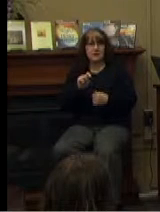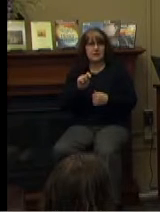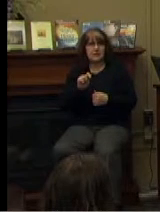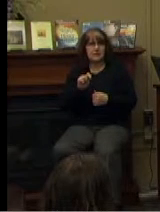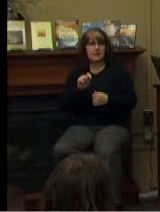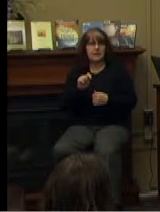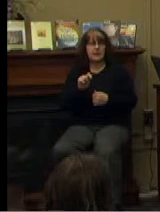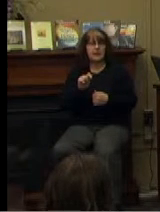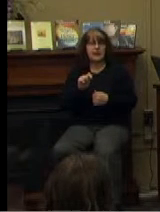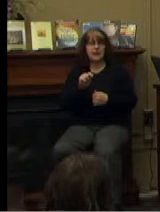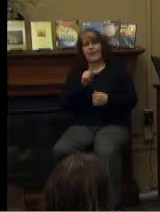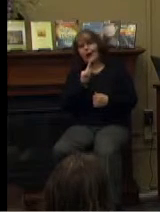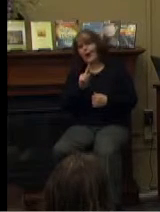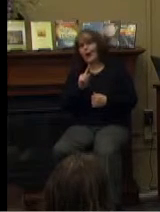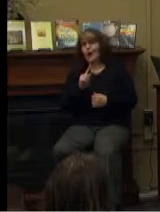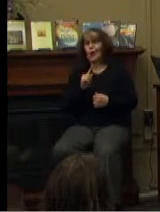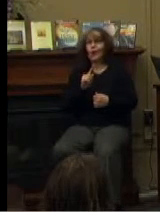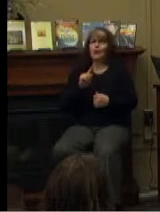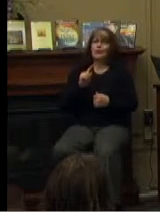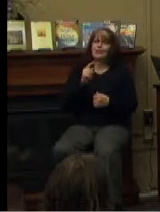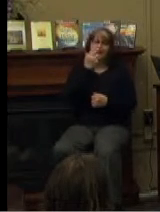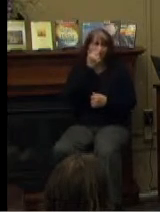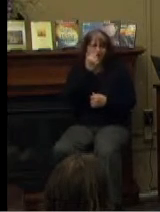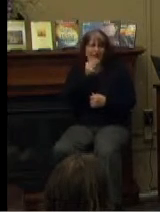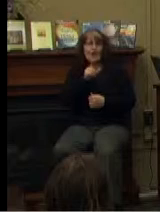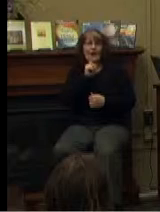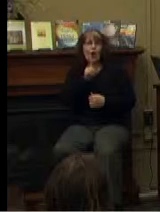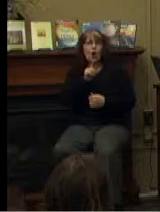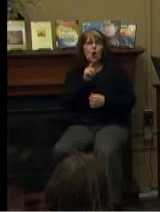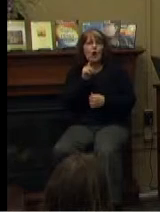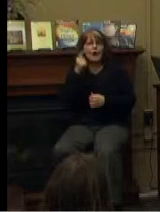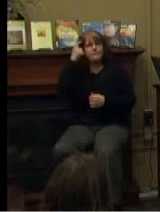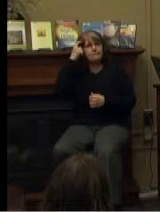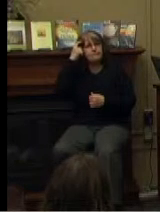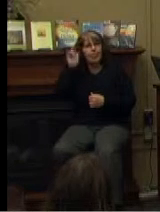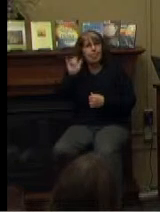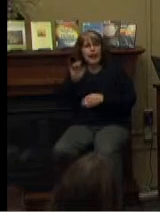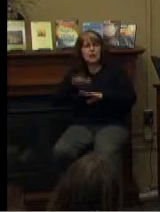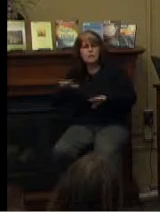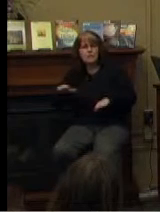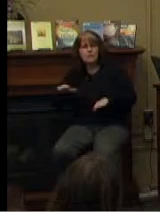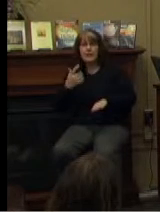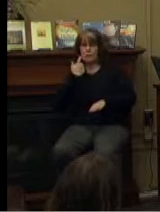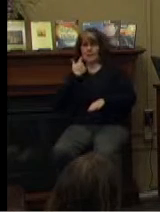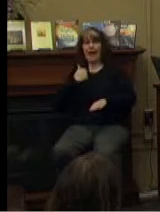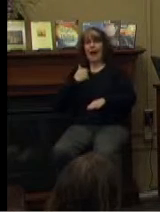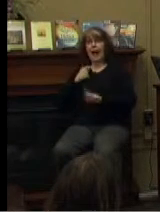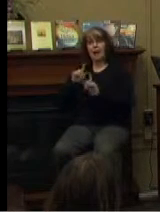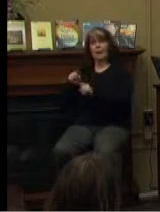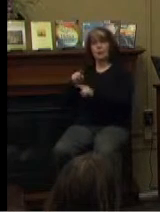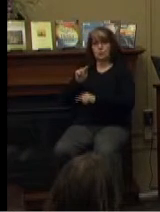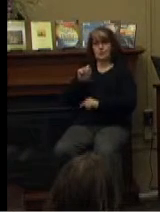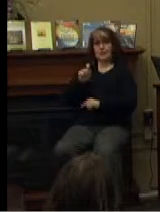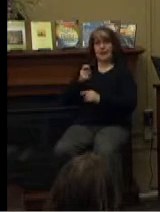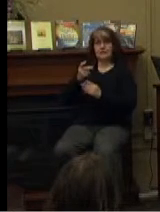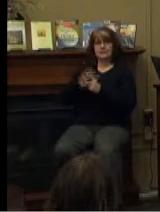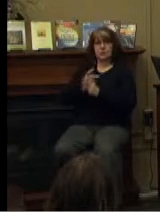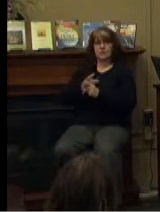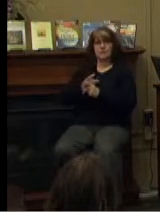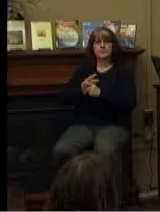comical, somewhat childlike. I just recently did my taxes, and one of the things the agent said, well, because my son